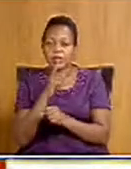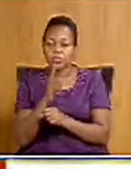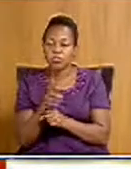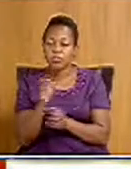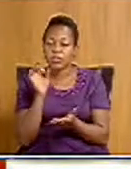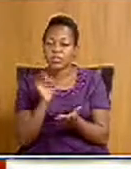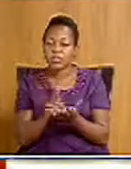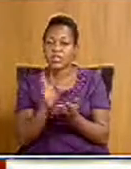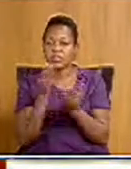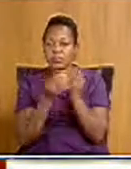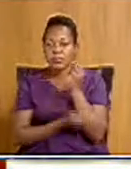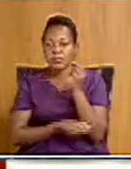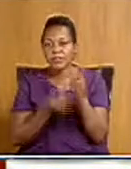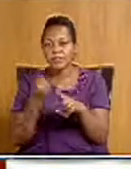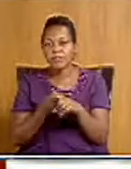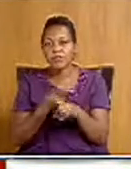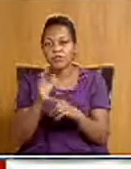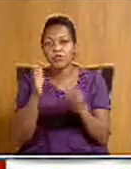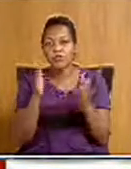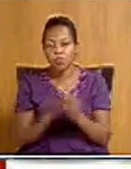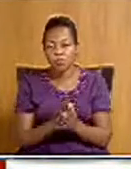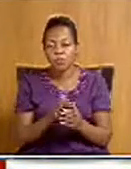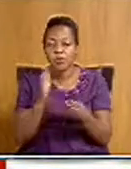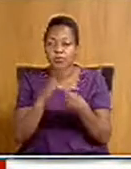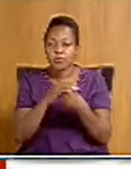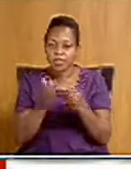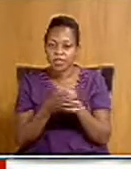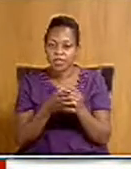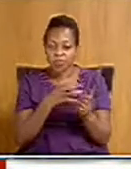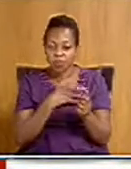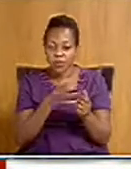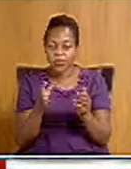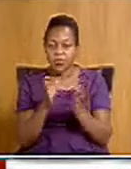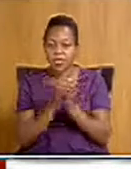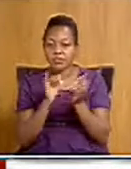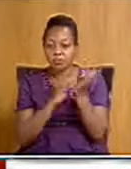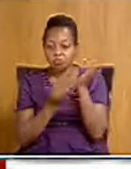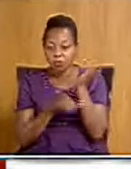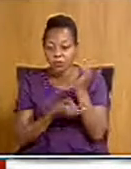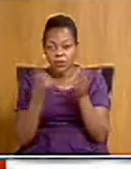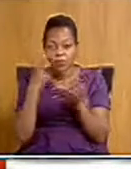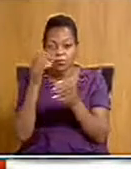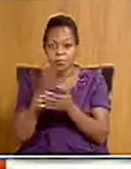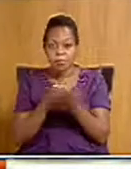poverty from your homesteads, create wealth and jobs for some of your